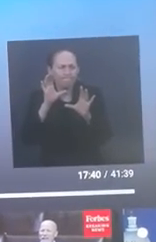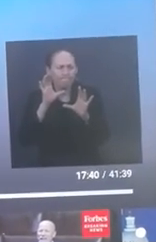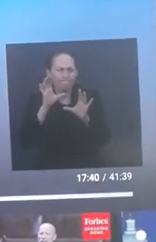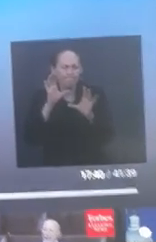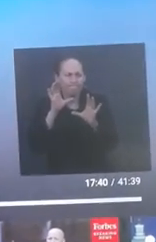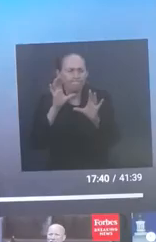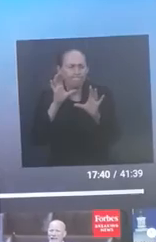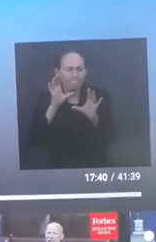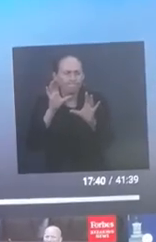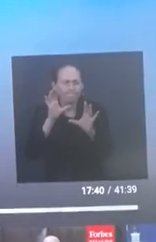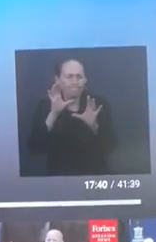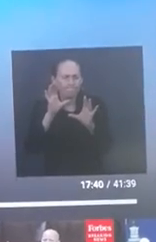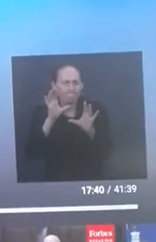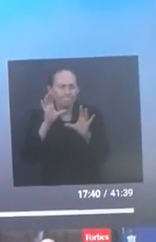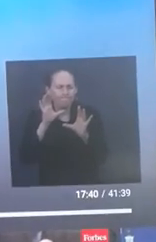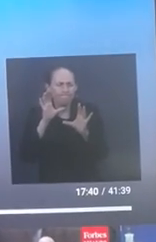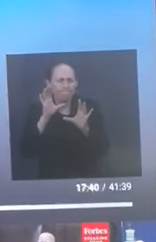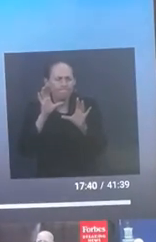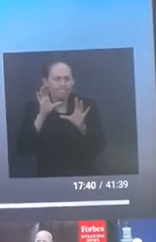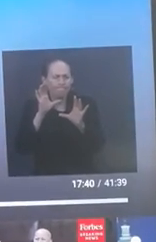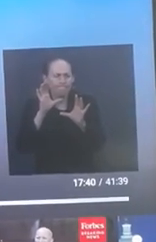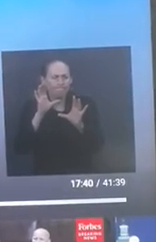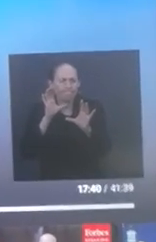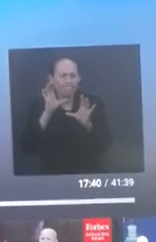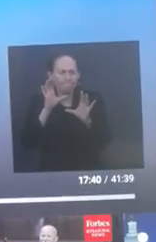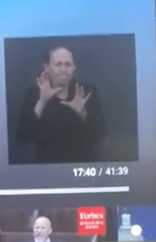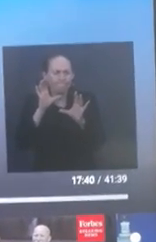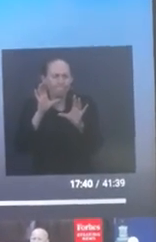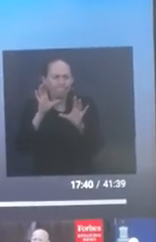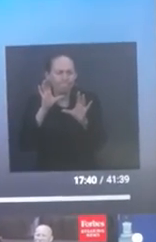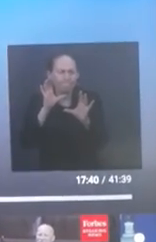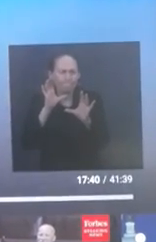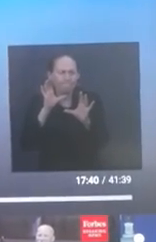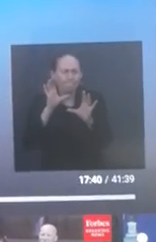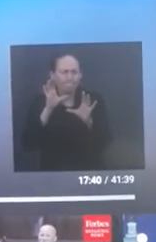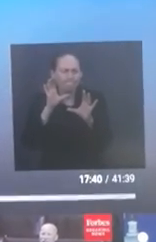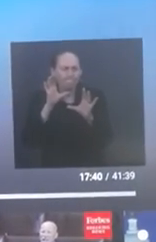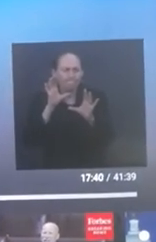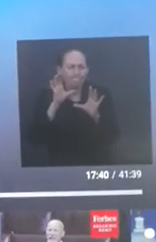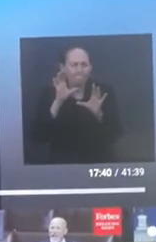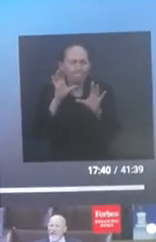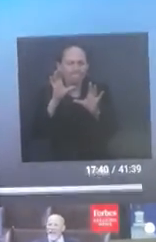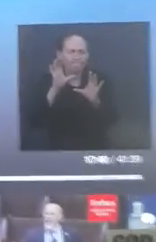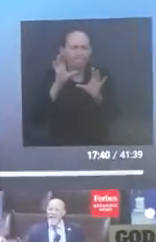Pound fuck Joe Biden and Jen Psaki too.